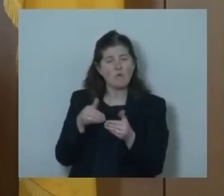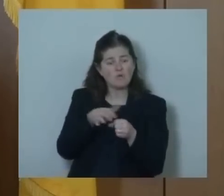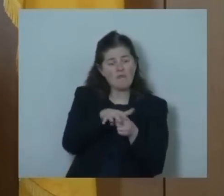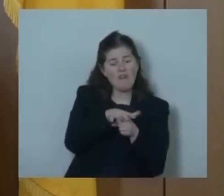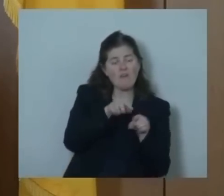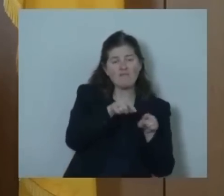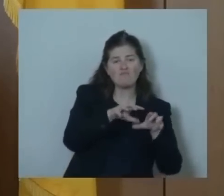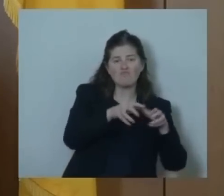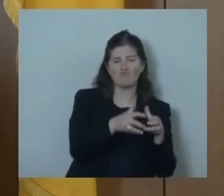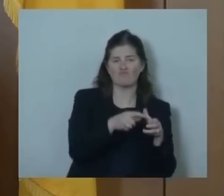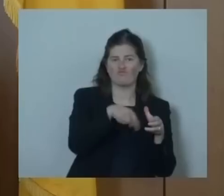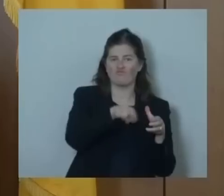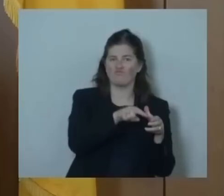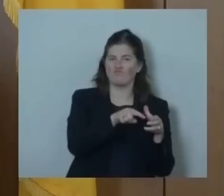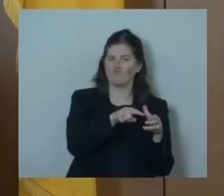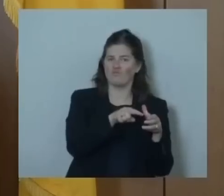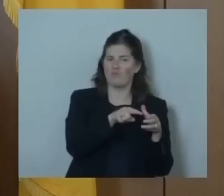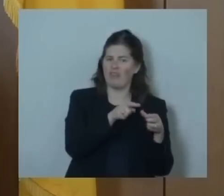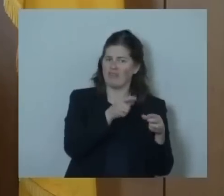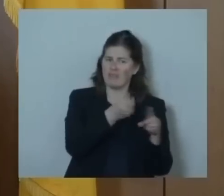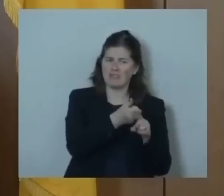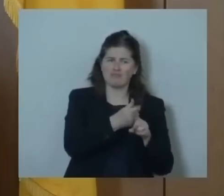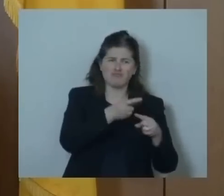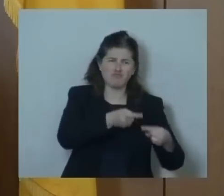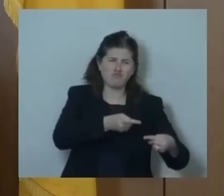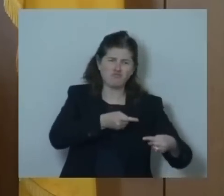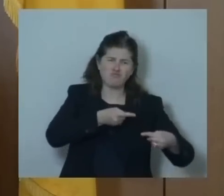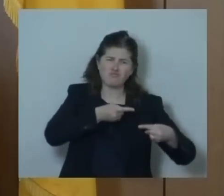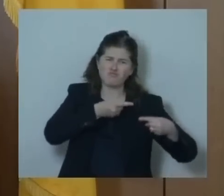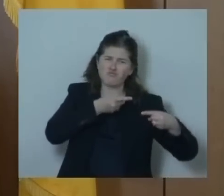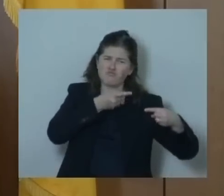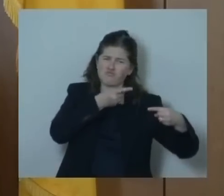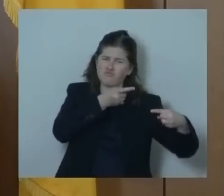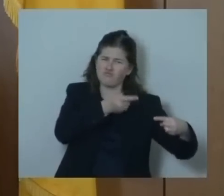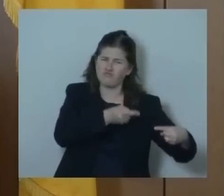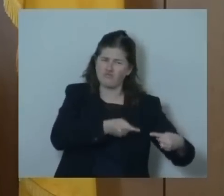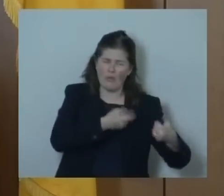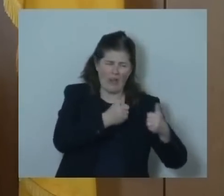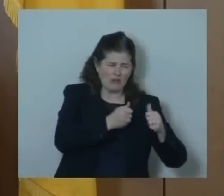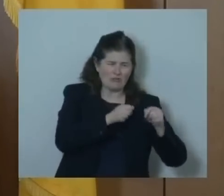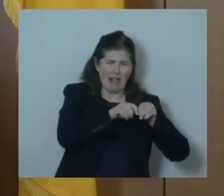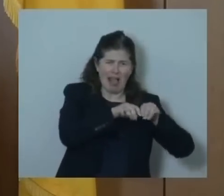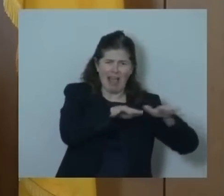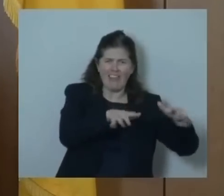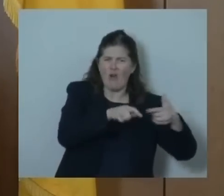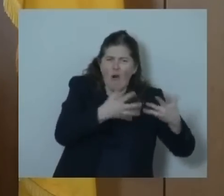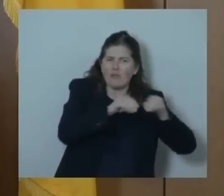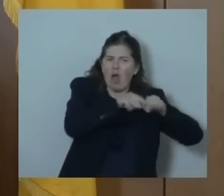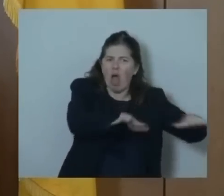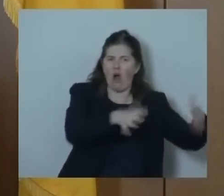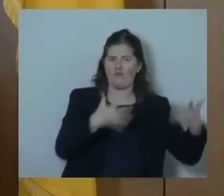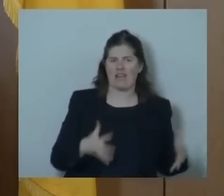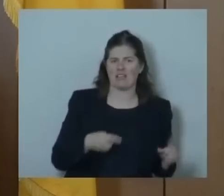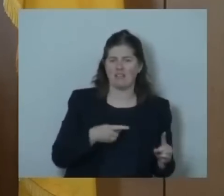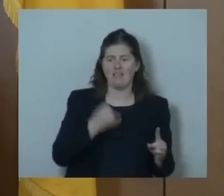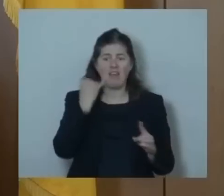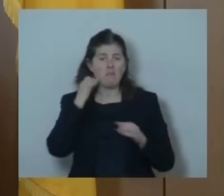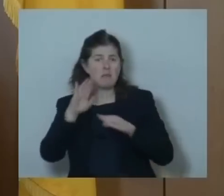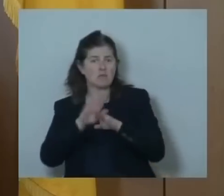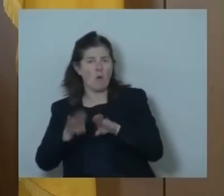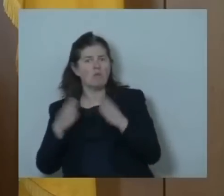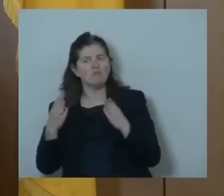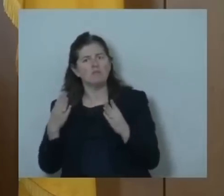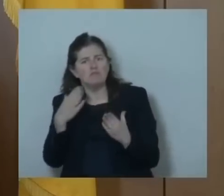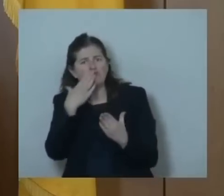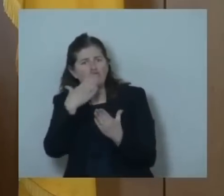that is really struggling with virus containment. And when you open businesses, and that's a good thing,